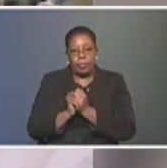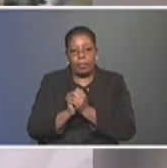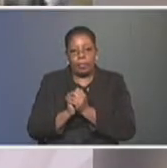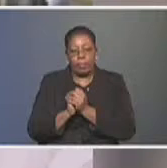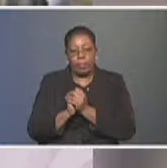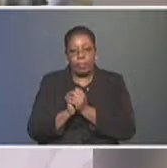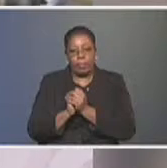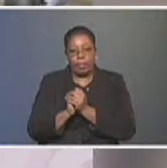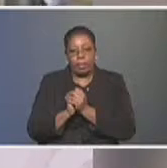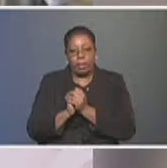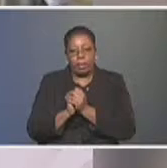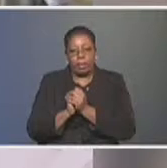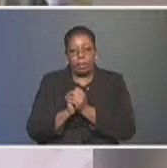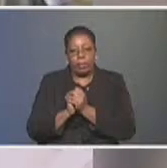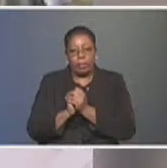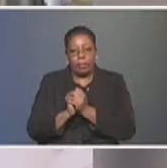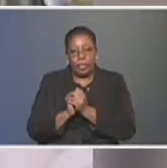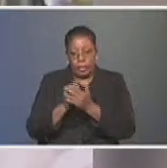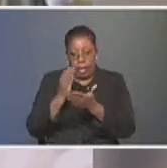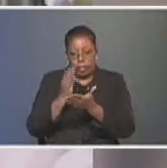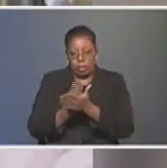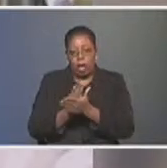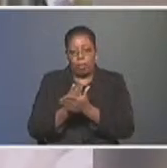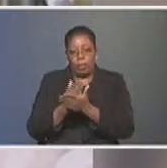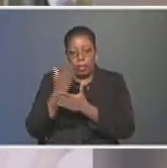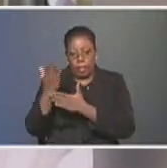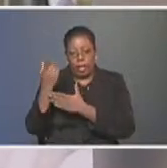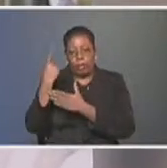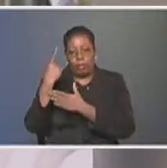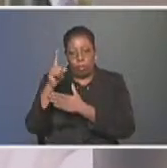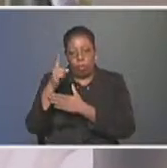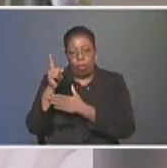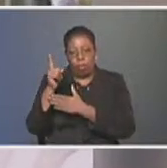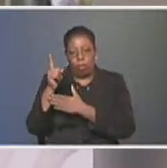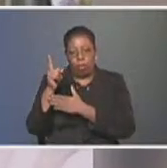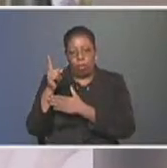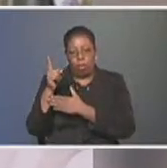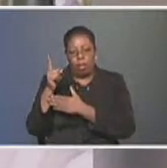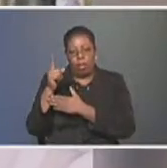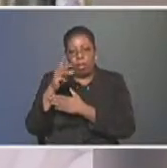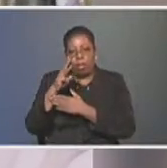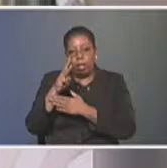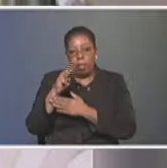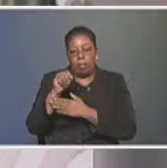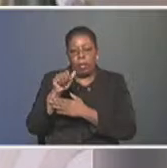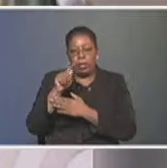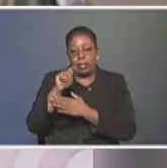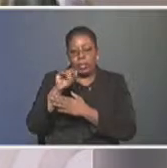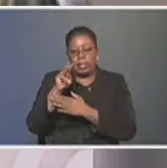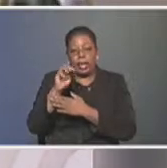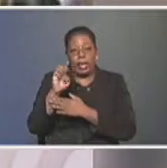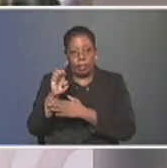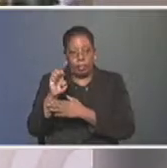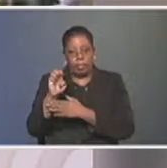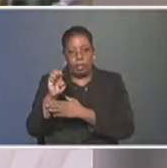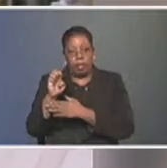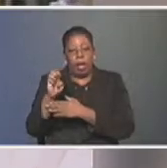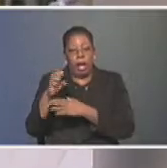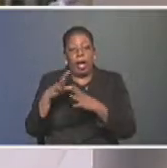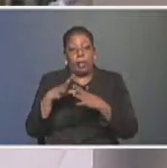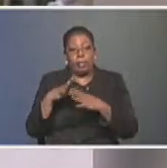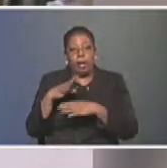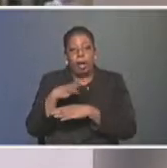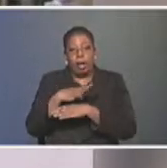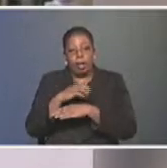for a campaign for the Bahamas to get on the International Maritime Organizations Council. The vote comes up in